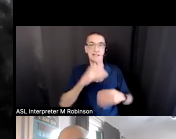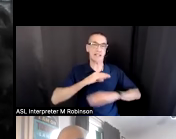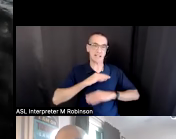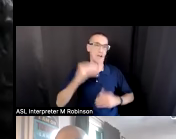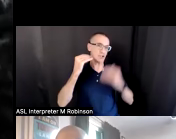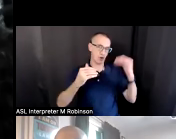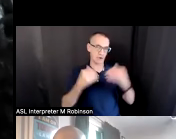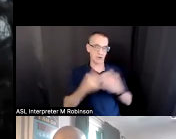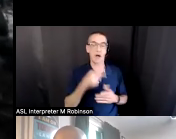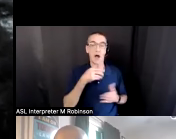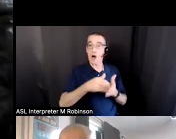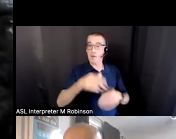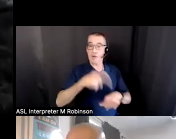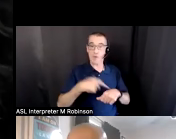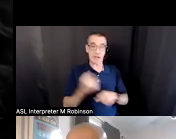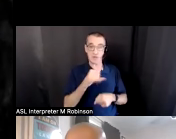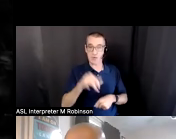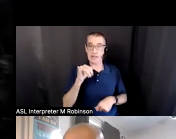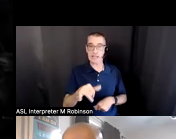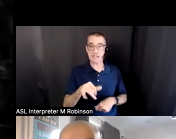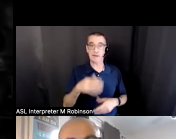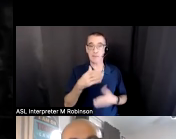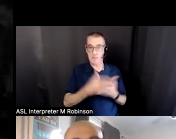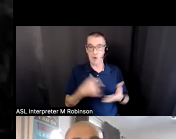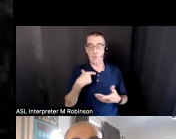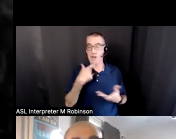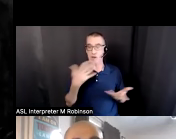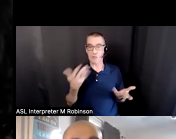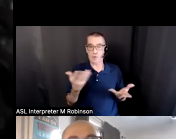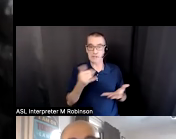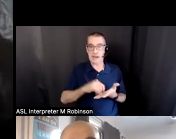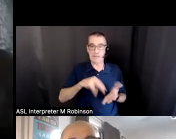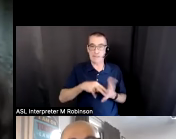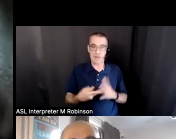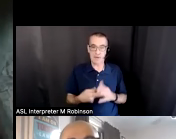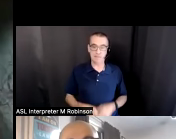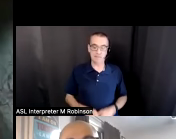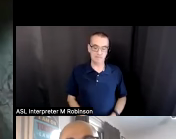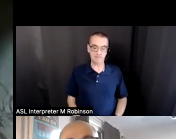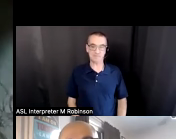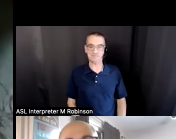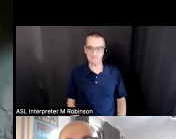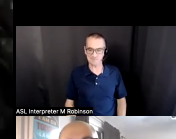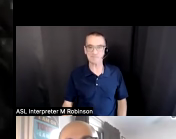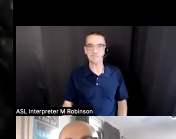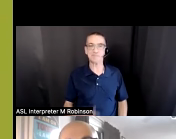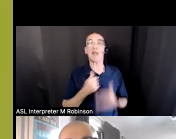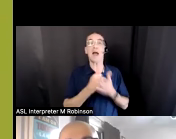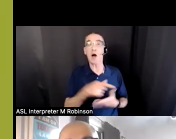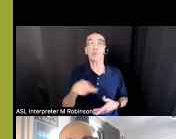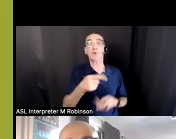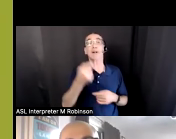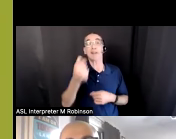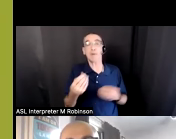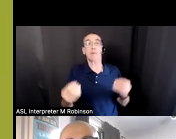adulthood. And oftentimes when we get to this factor, we're all like, well, what does that mean? So to help you all out a little bit